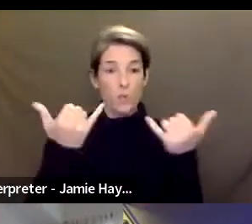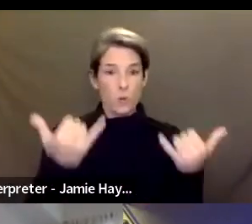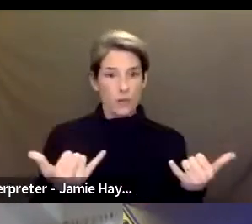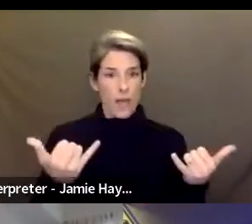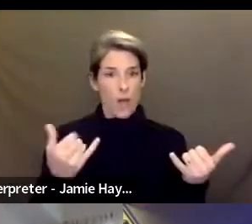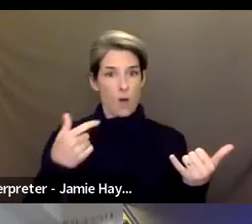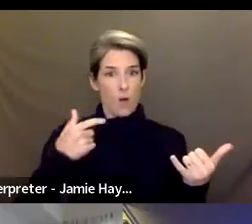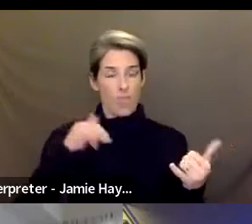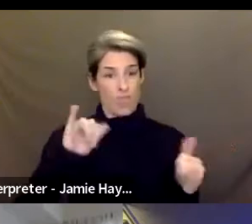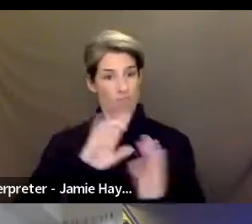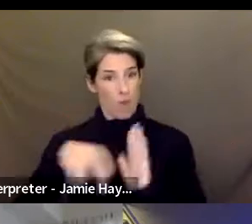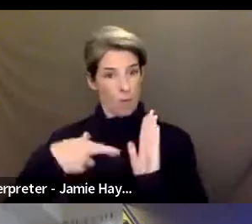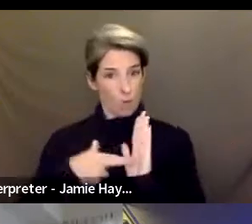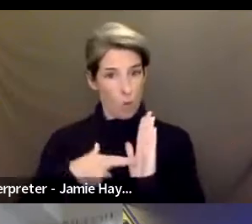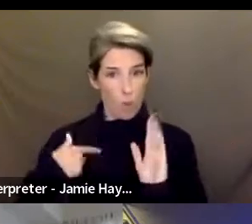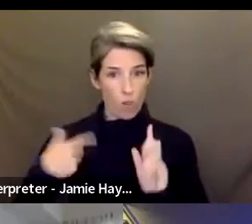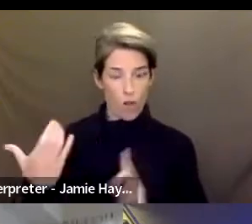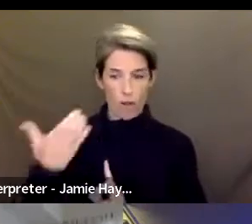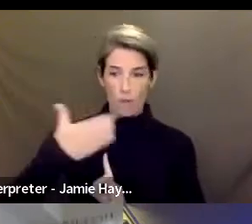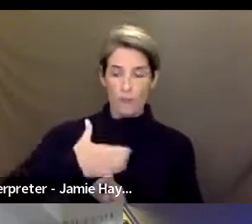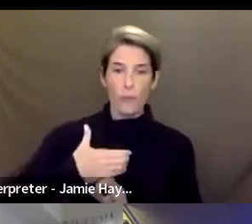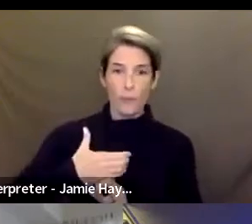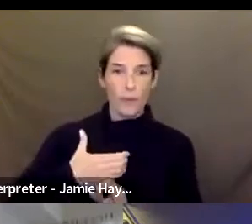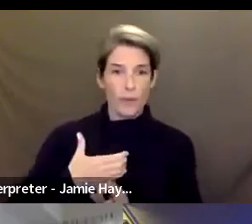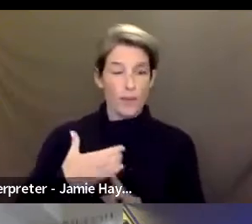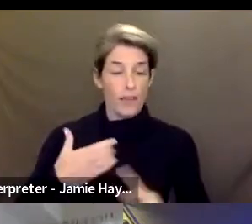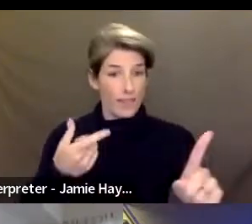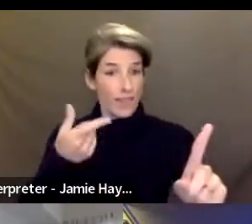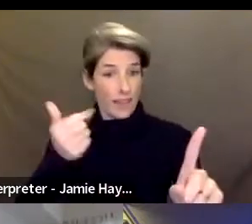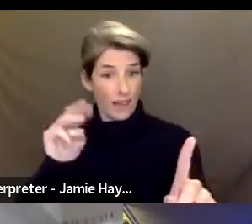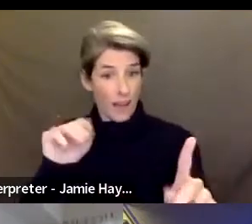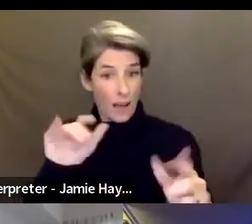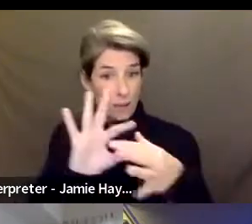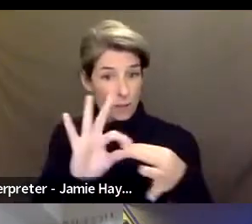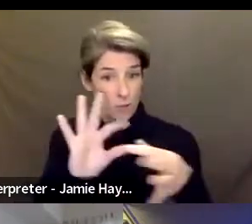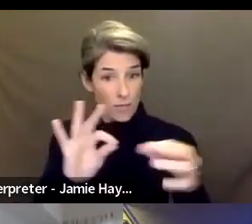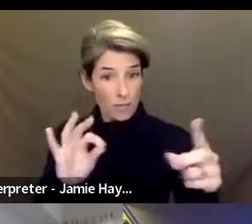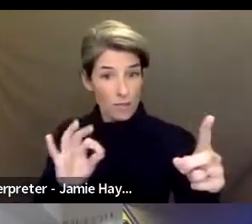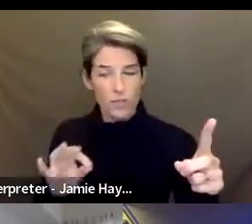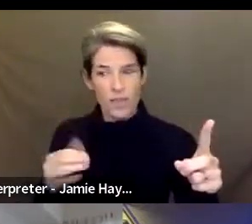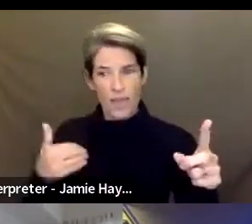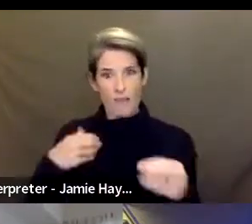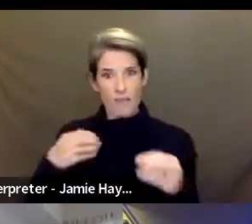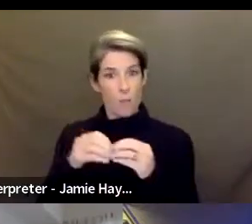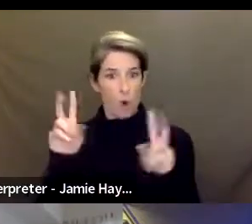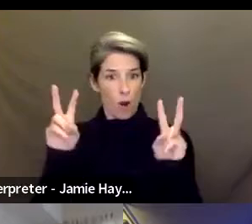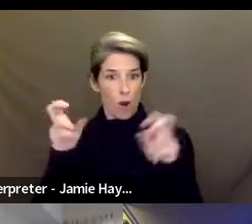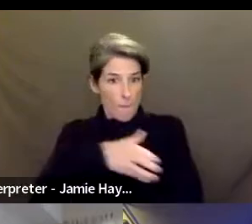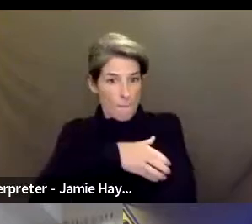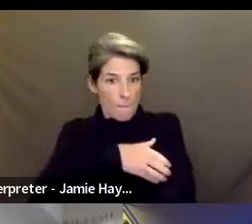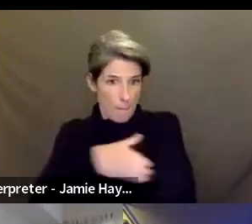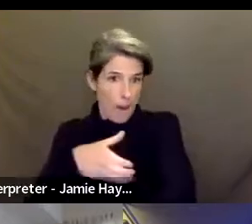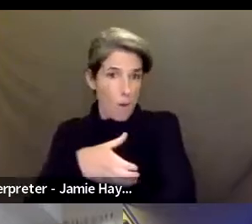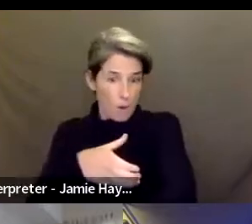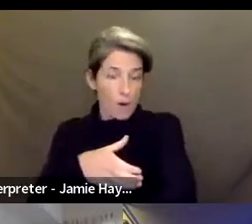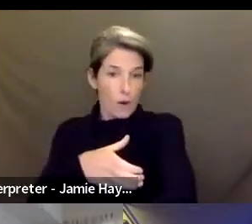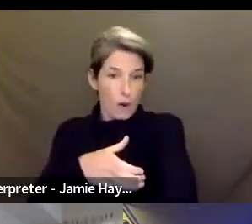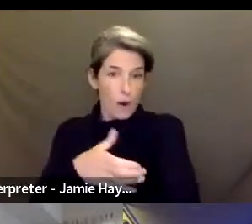table and, like Gama was saying, having more power, I guess,